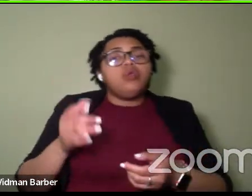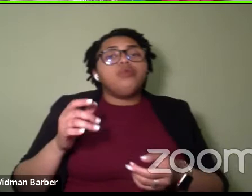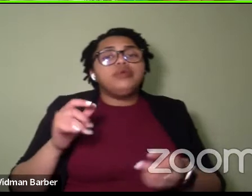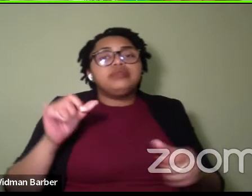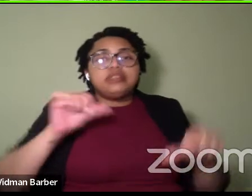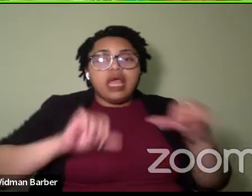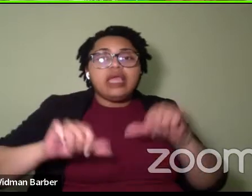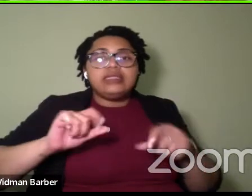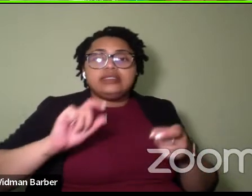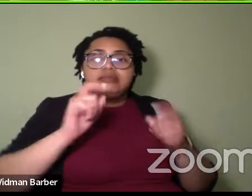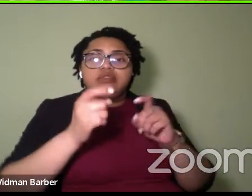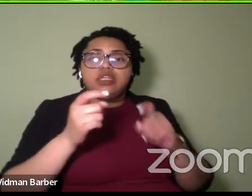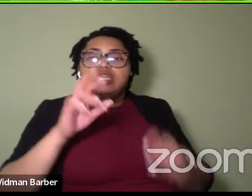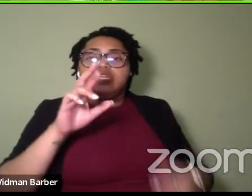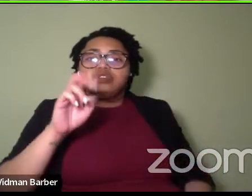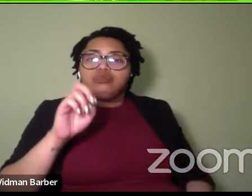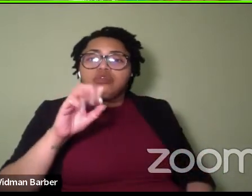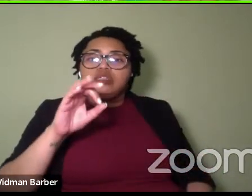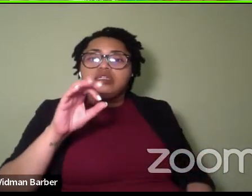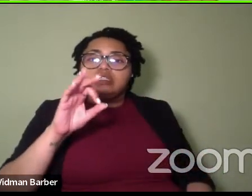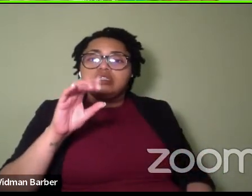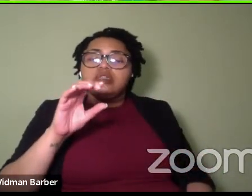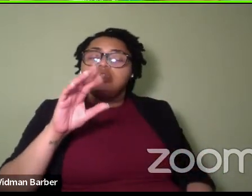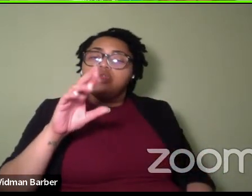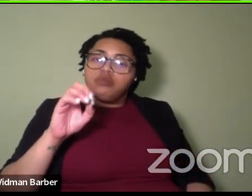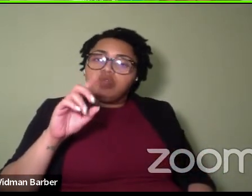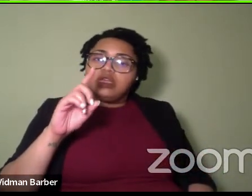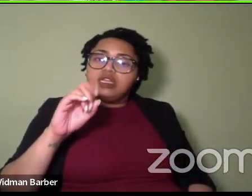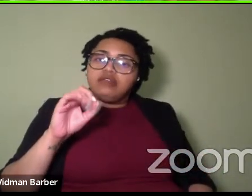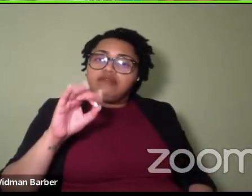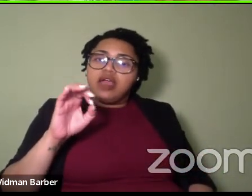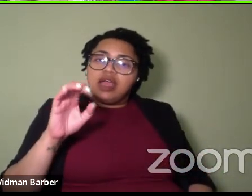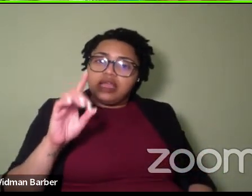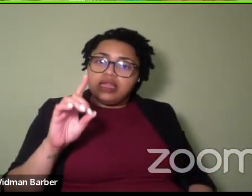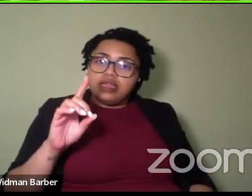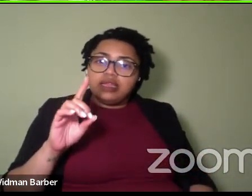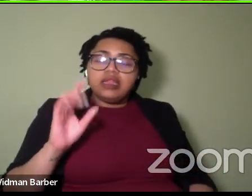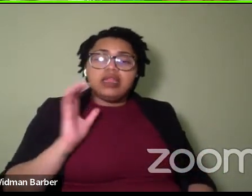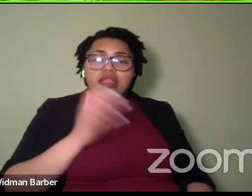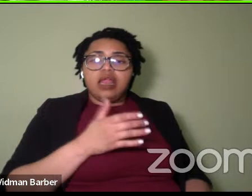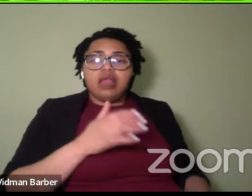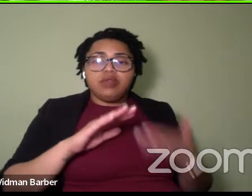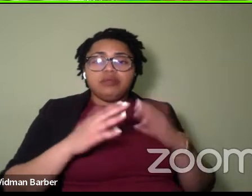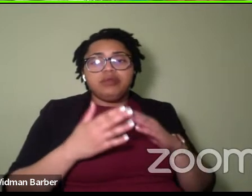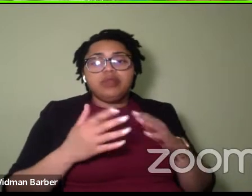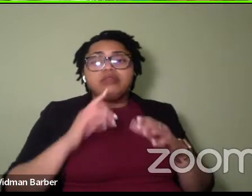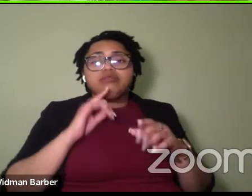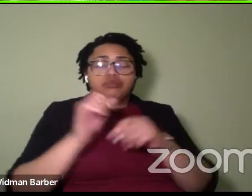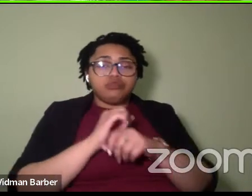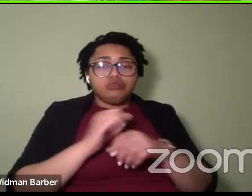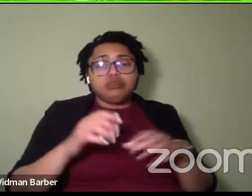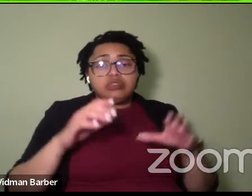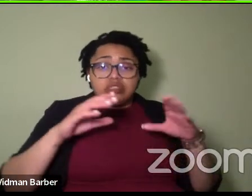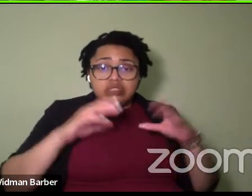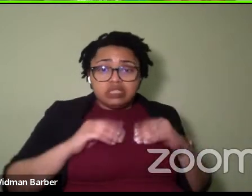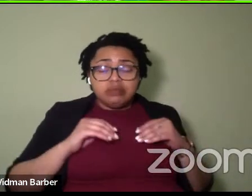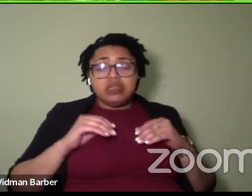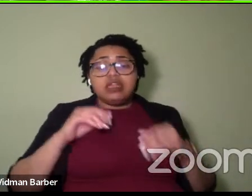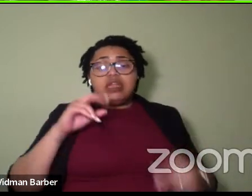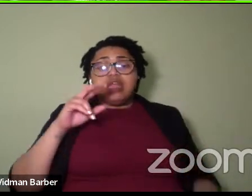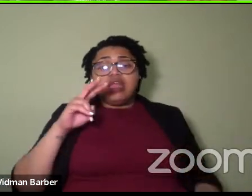is something that, our communities inherit, it's validated, right? So hopefully that, that added to the